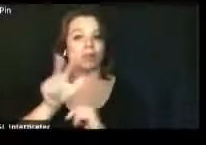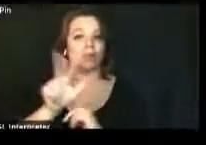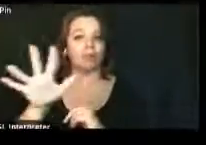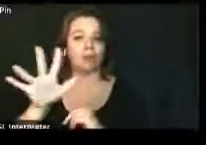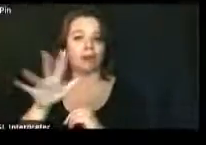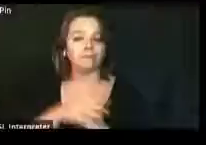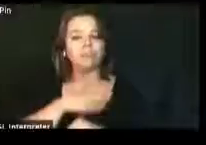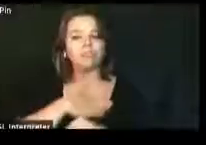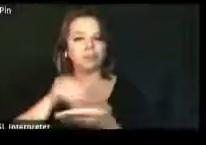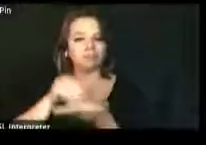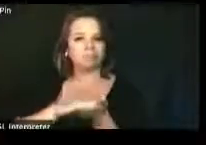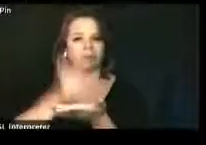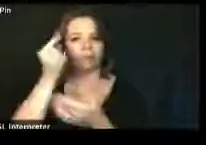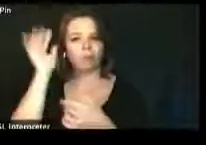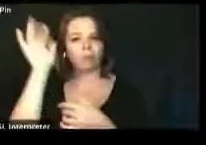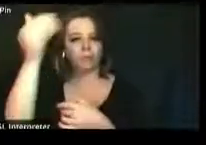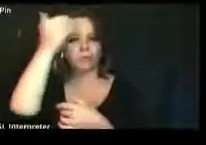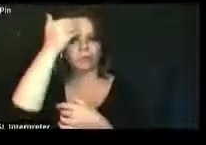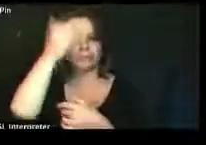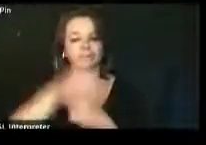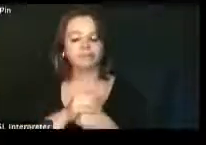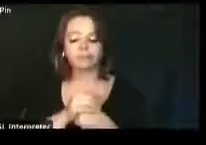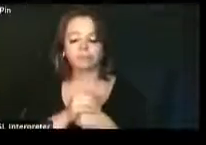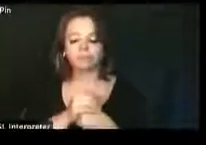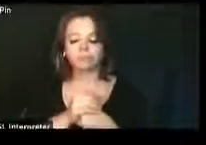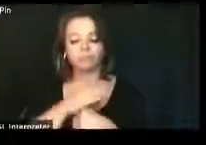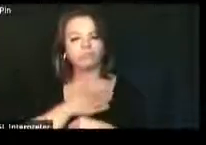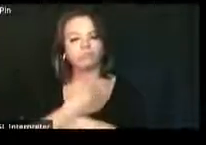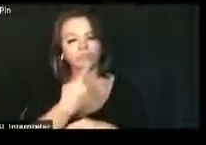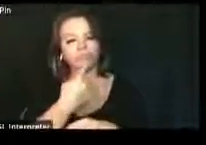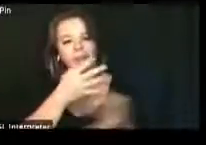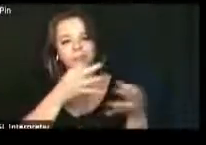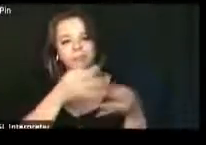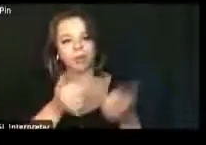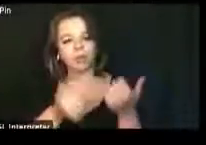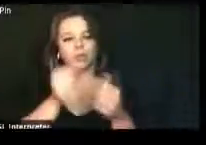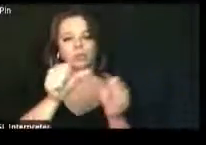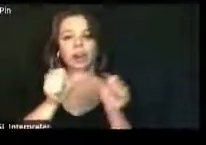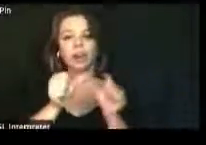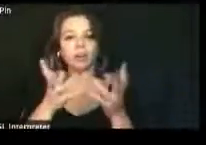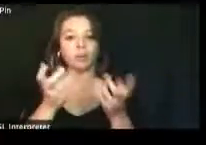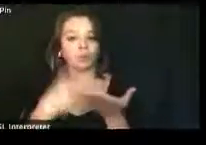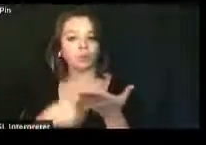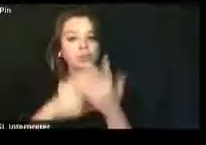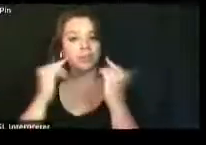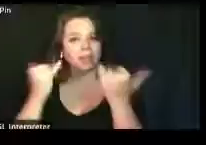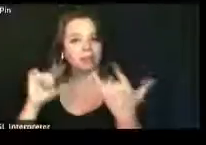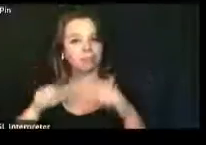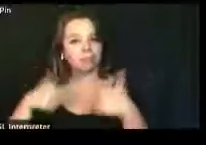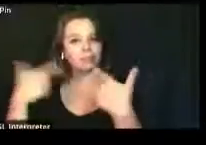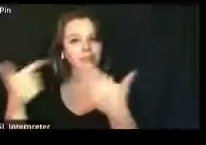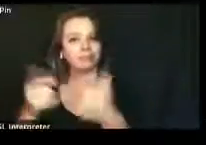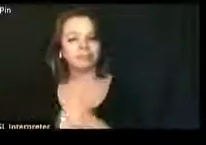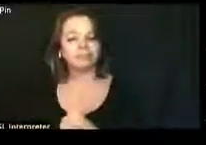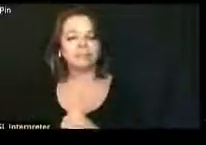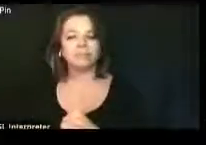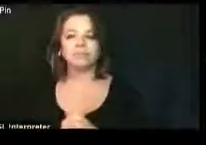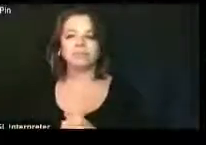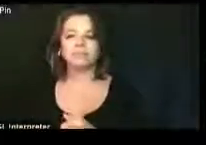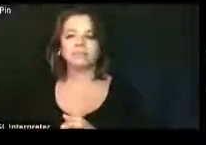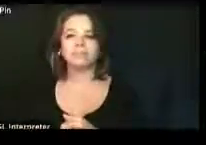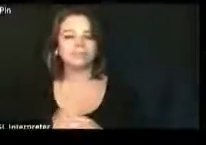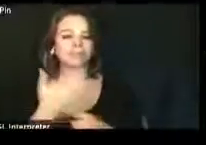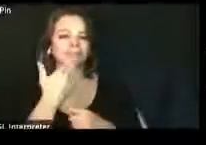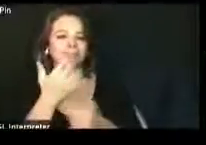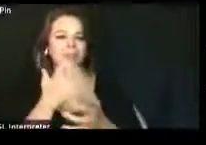note of that for future reference. If you'll please let the mapper know what area you would like to discuss today, the floor is yours. Thank you so